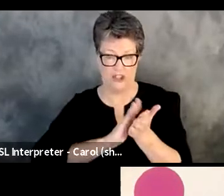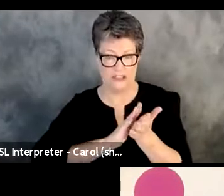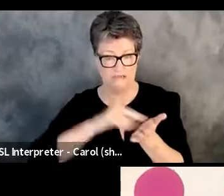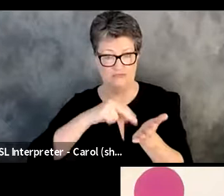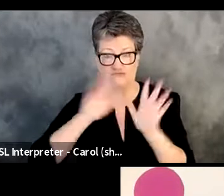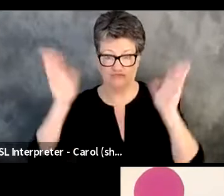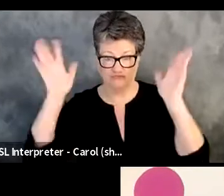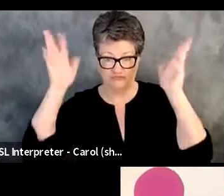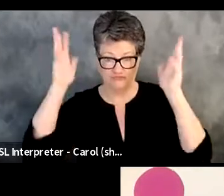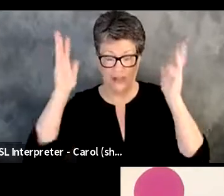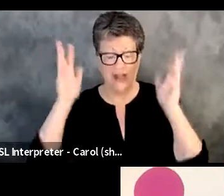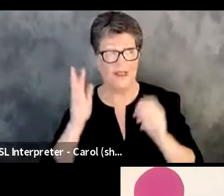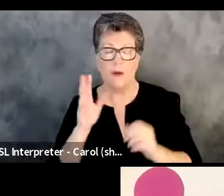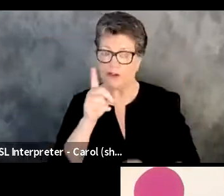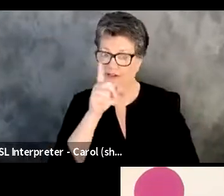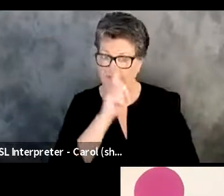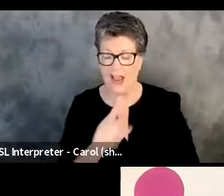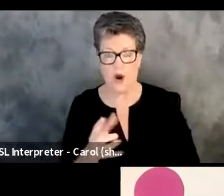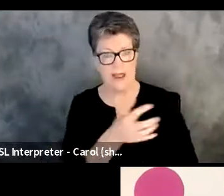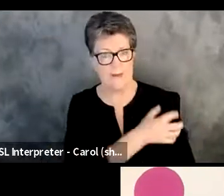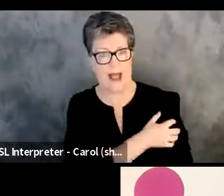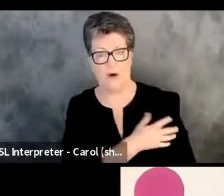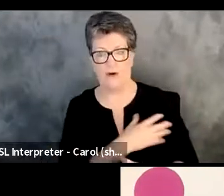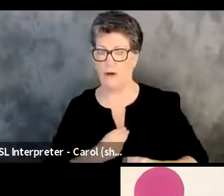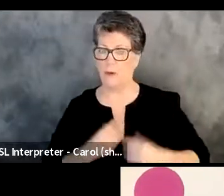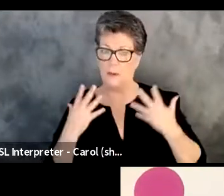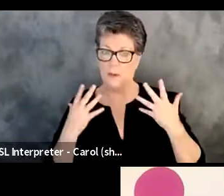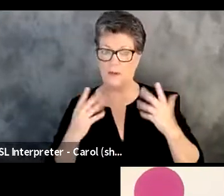And that was really very powerful.